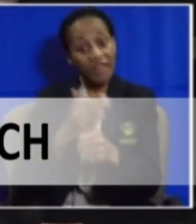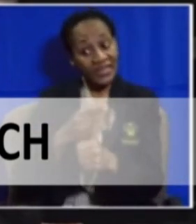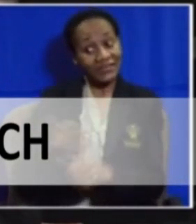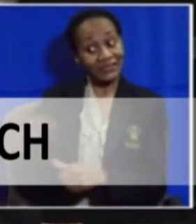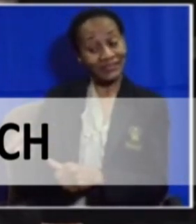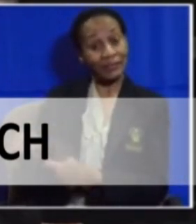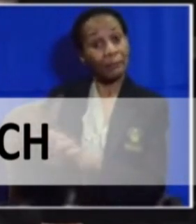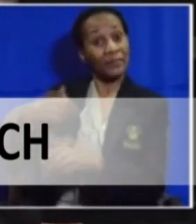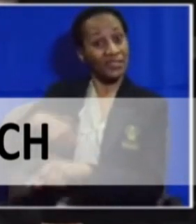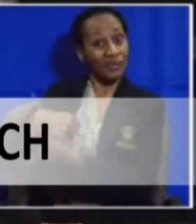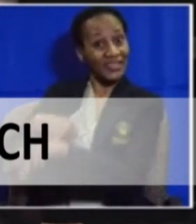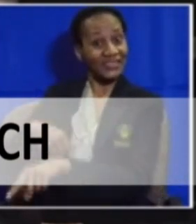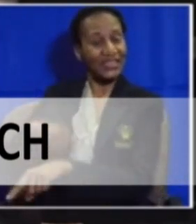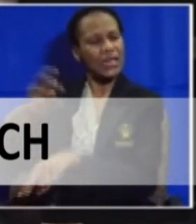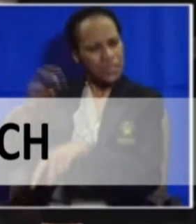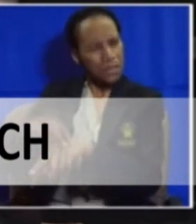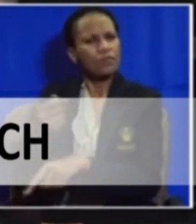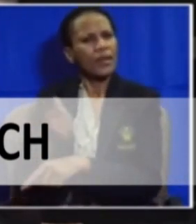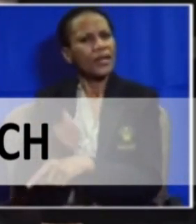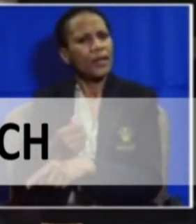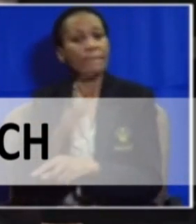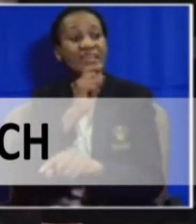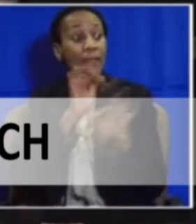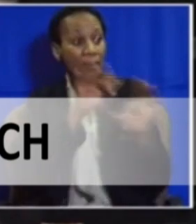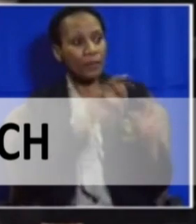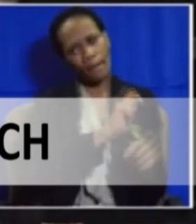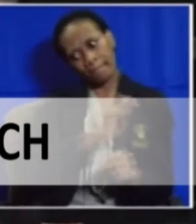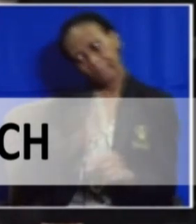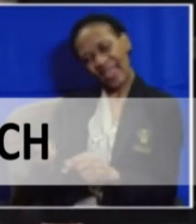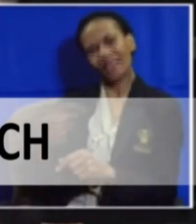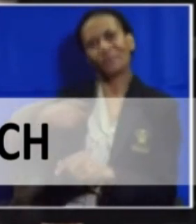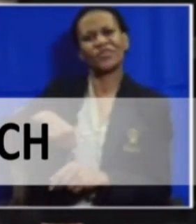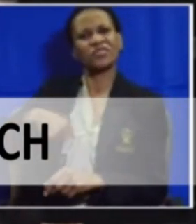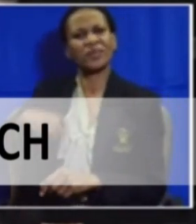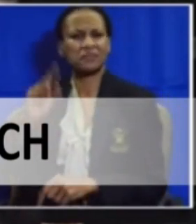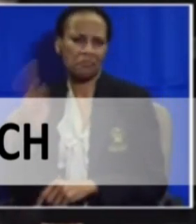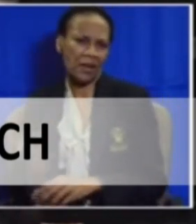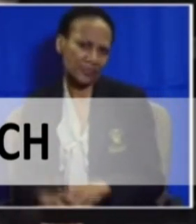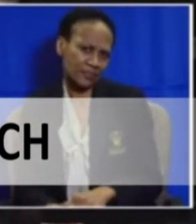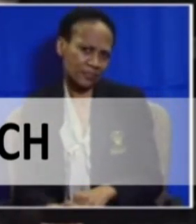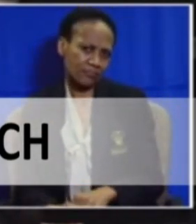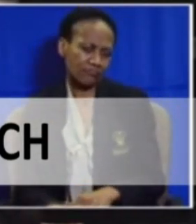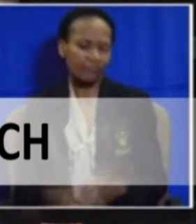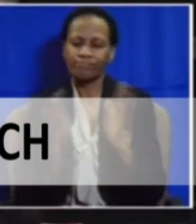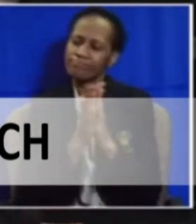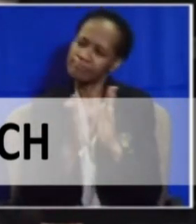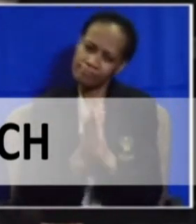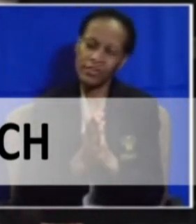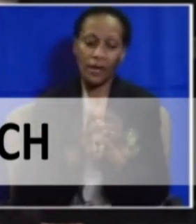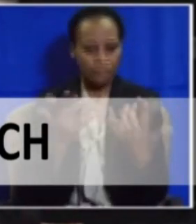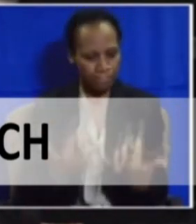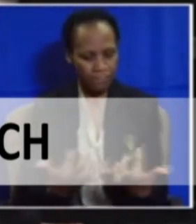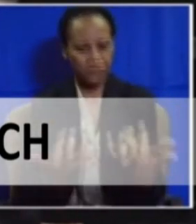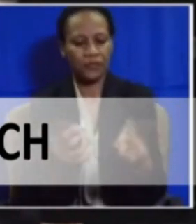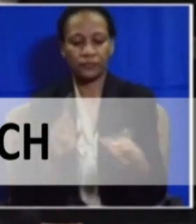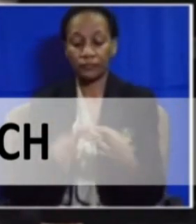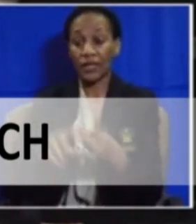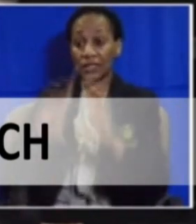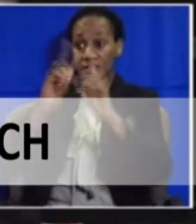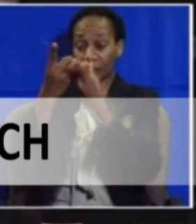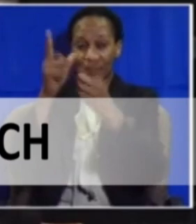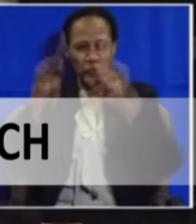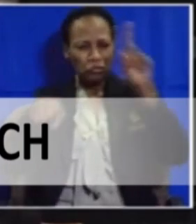those who consume their services. We urge our people and government departments